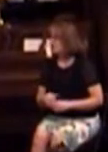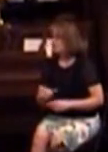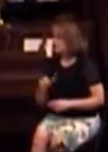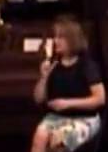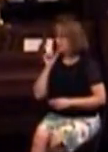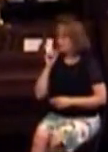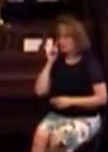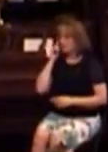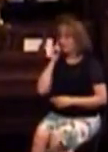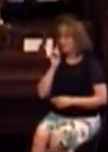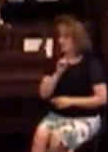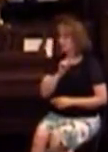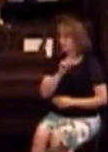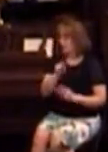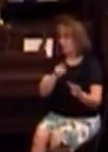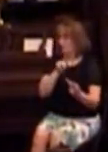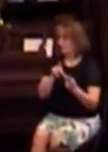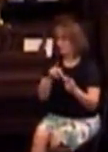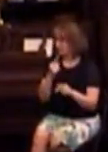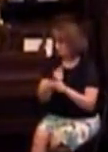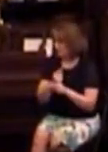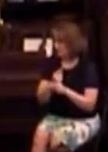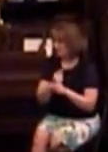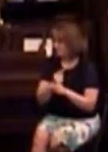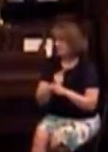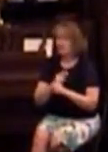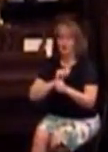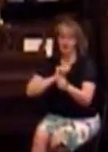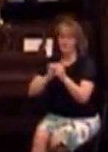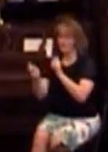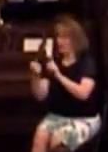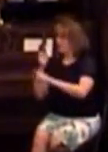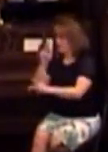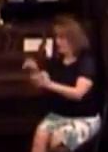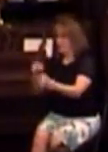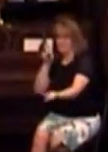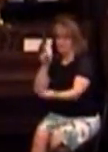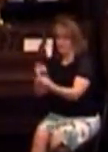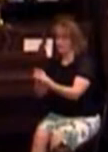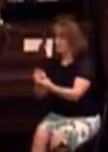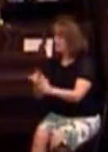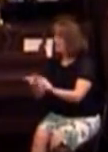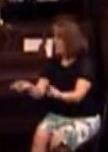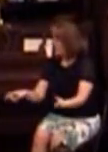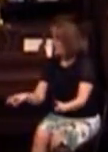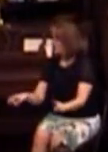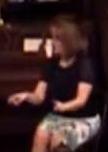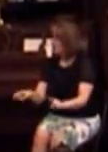thing. Yeah, far from it, far from it. But it says here, all joking aside,